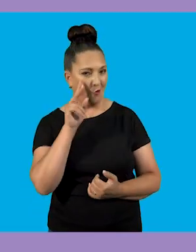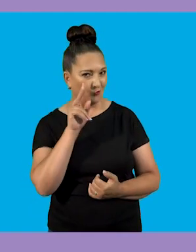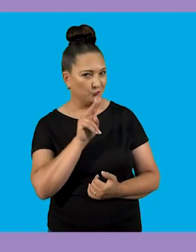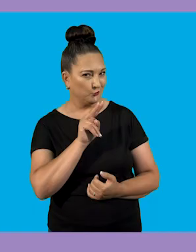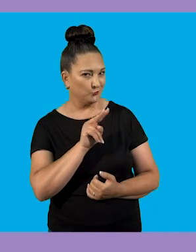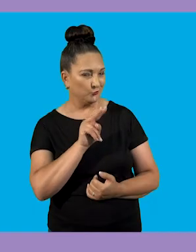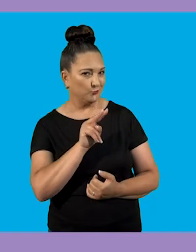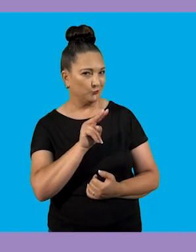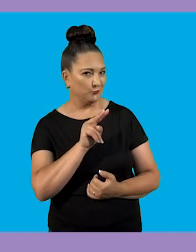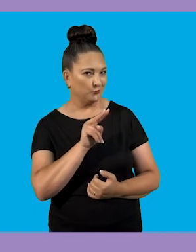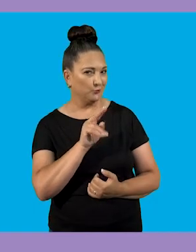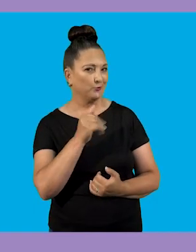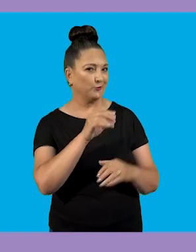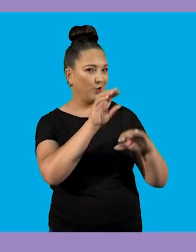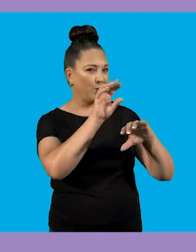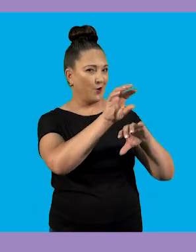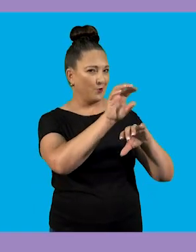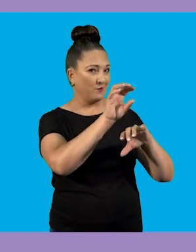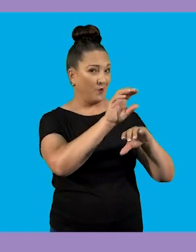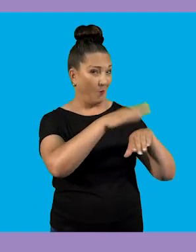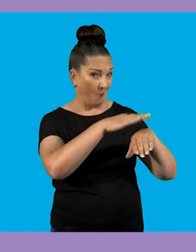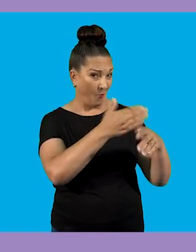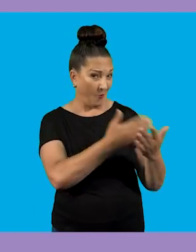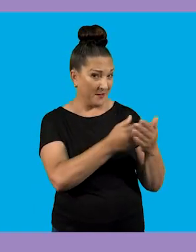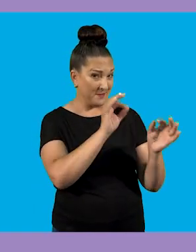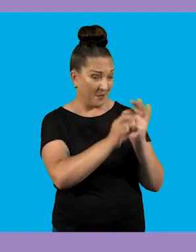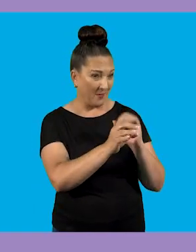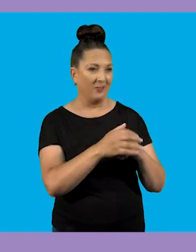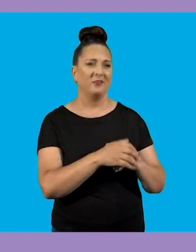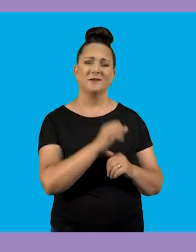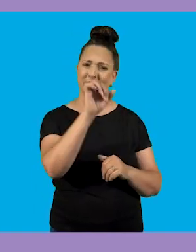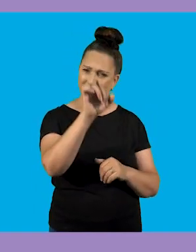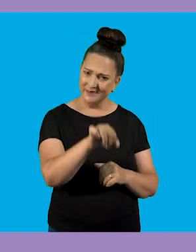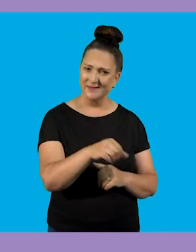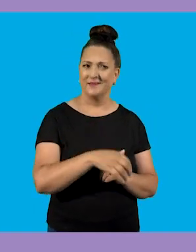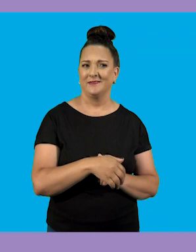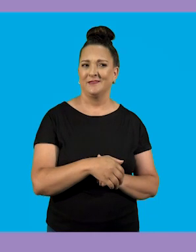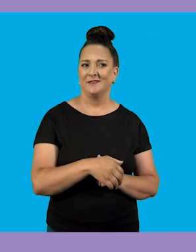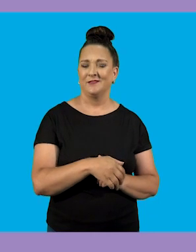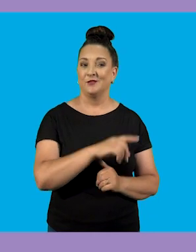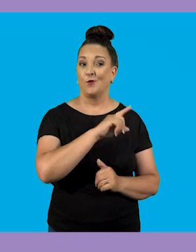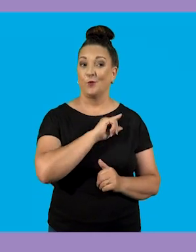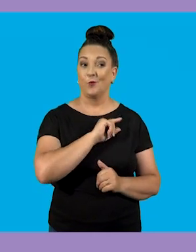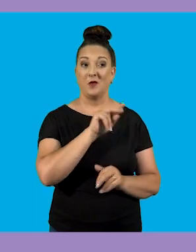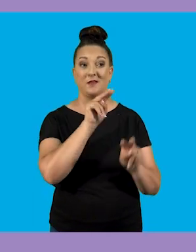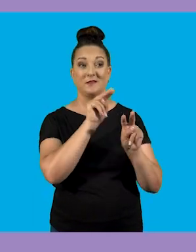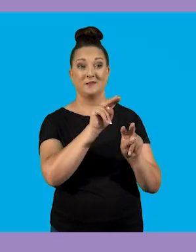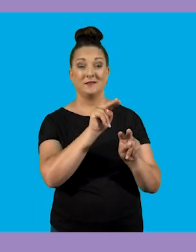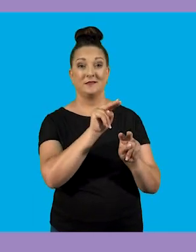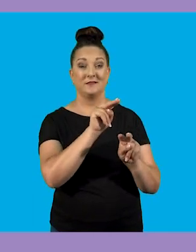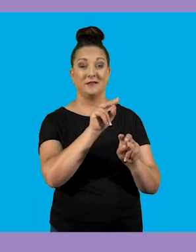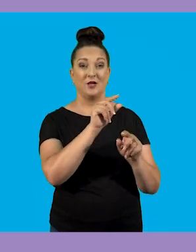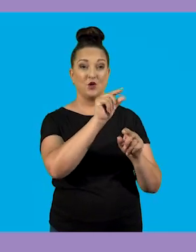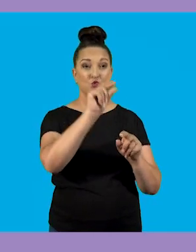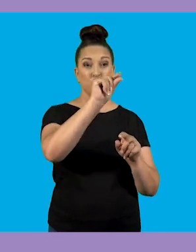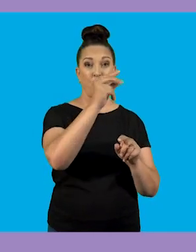Now, look closely at that numerator in the brackets. Can we do something further there? Yes, we can, because as we're looking at it, it